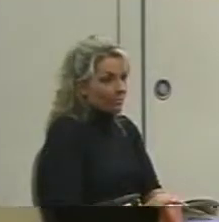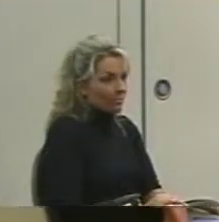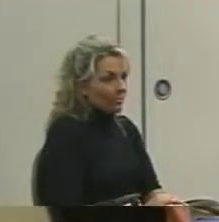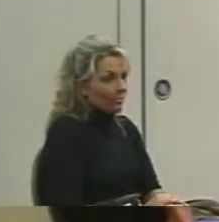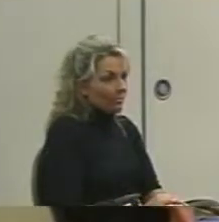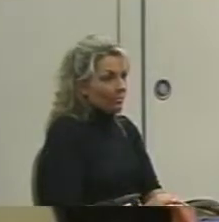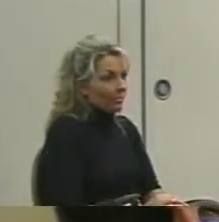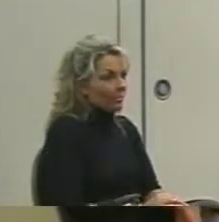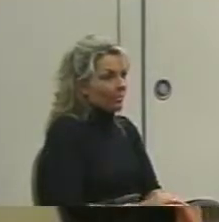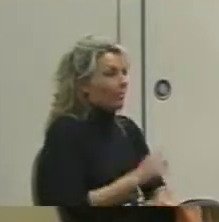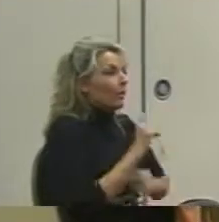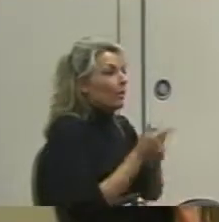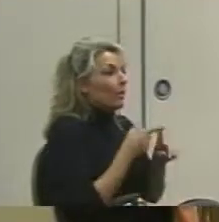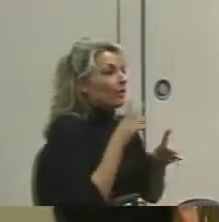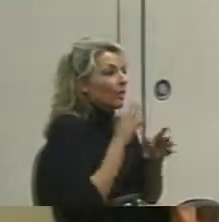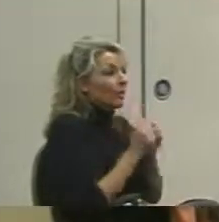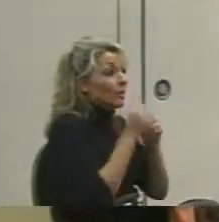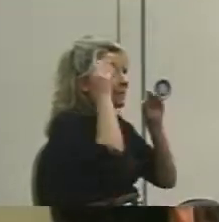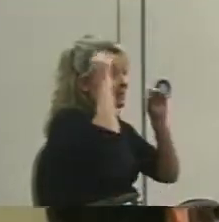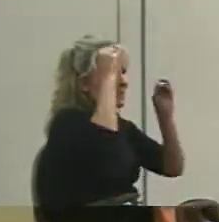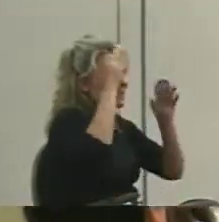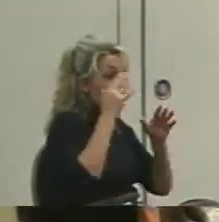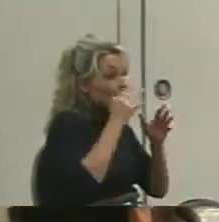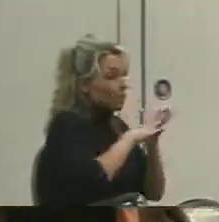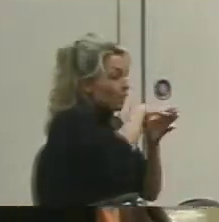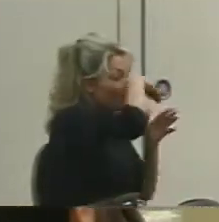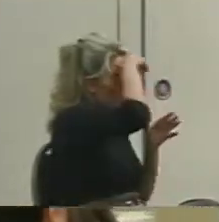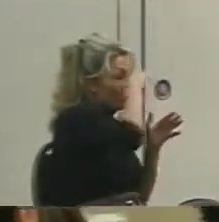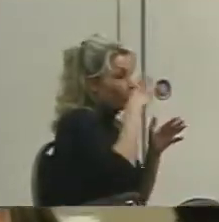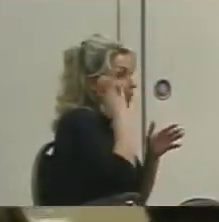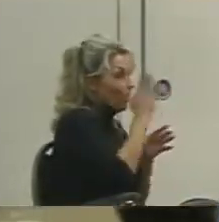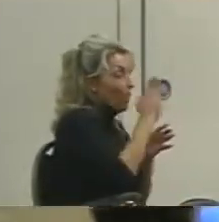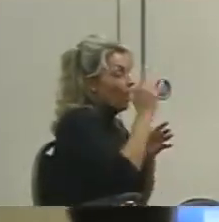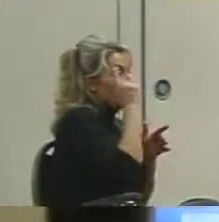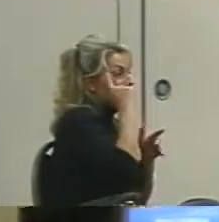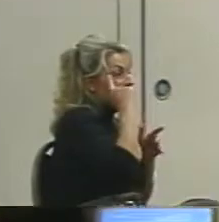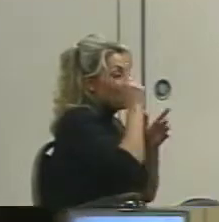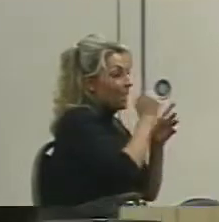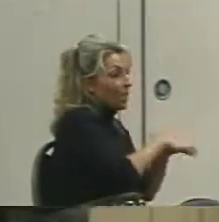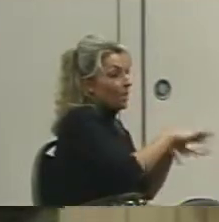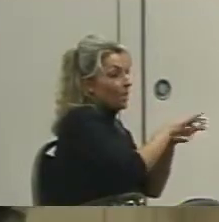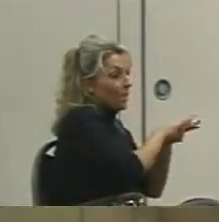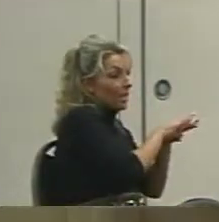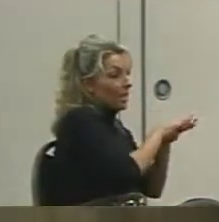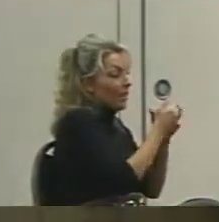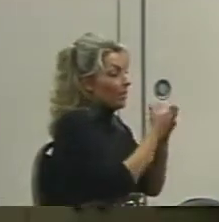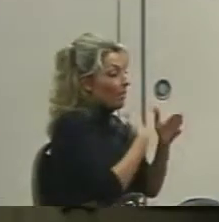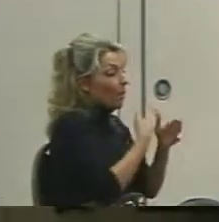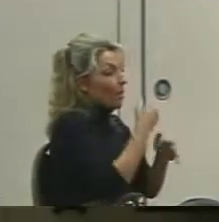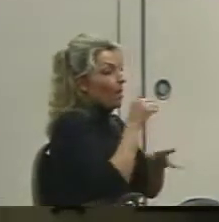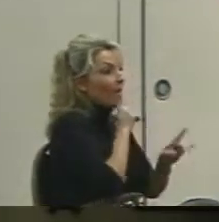There's another one. When talking to the teacher, the student will think critically before answering 7 out of 9 opportunities.